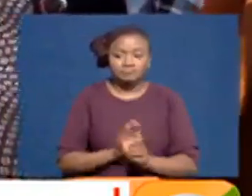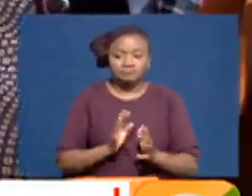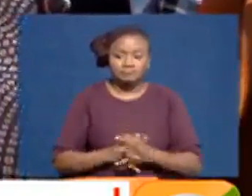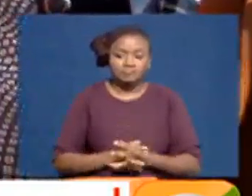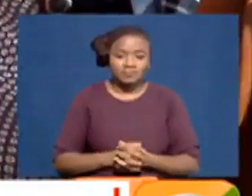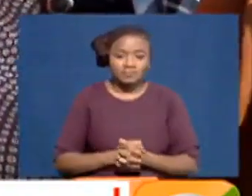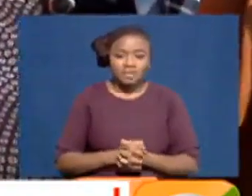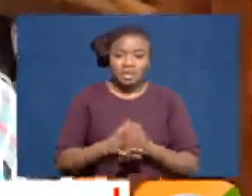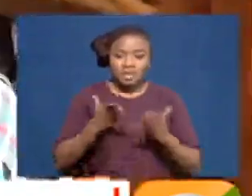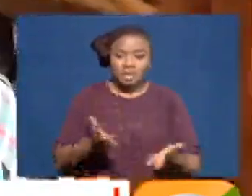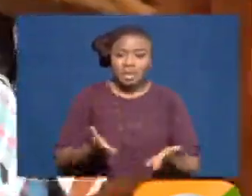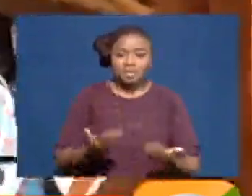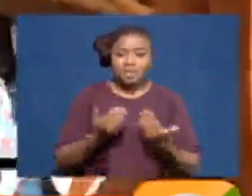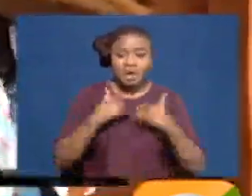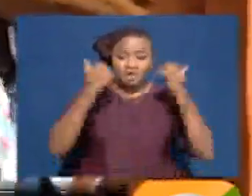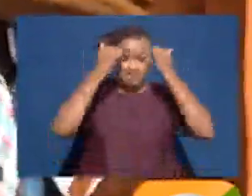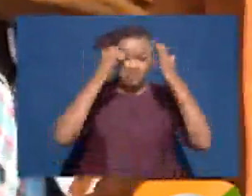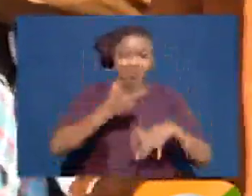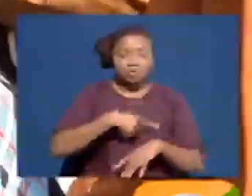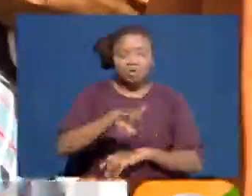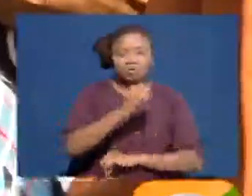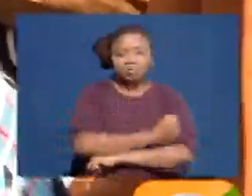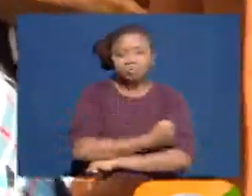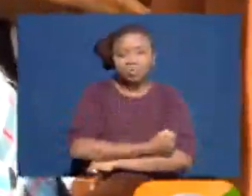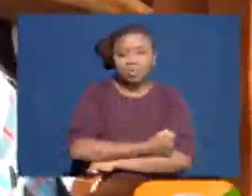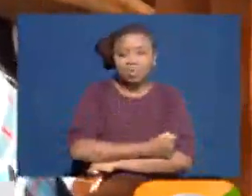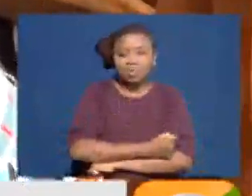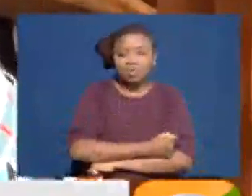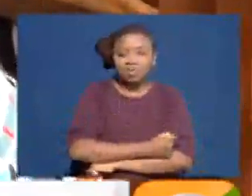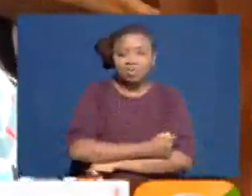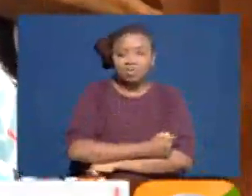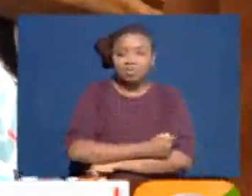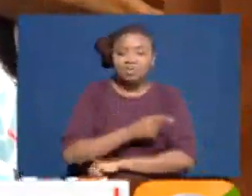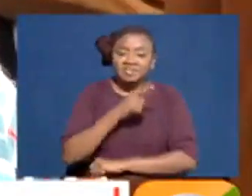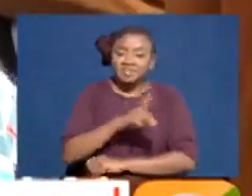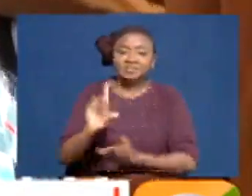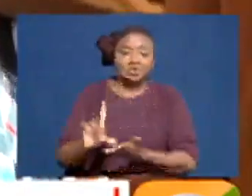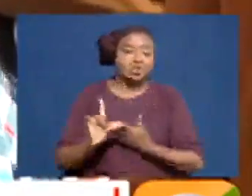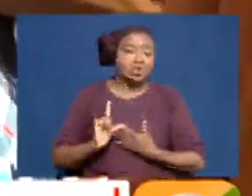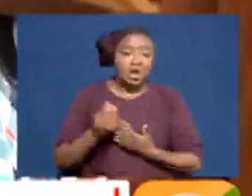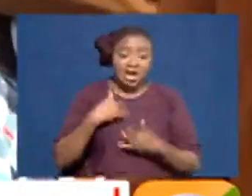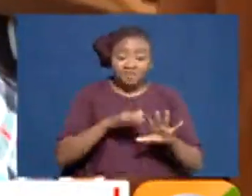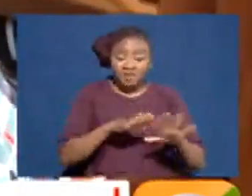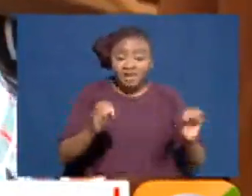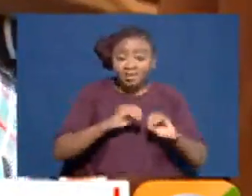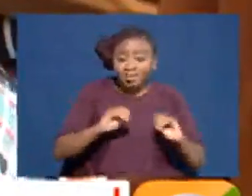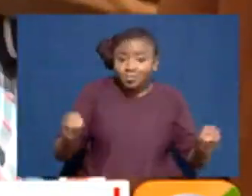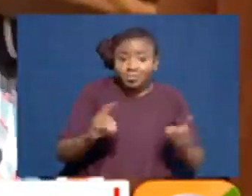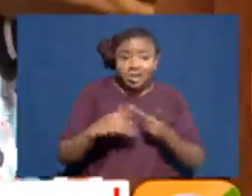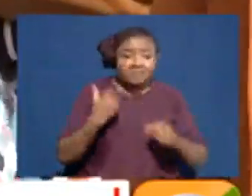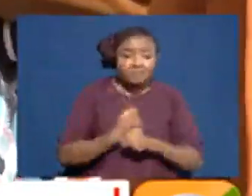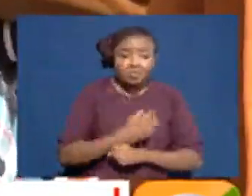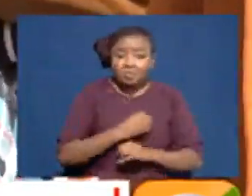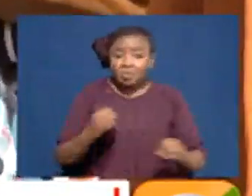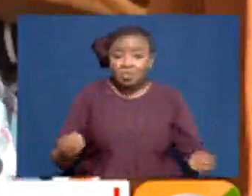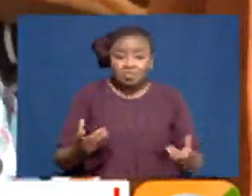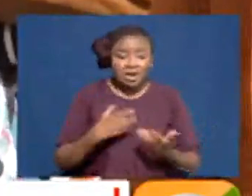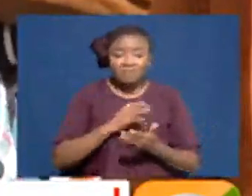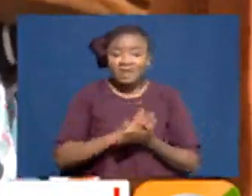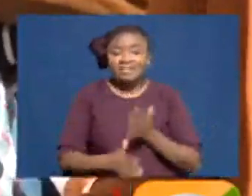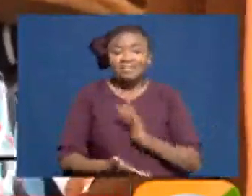watatu wanaenda shule. Mimi sina njia nyingine kwa maana ni loan nilikuwa najukua. Sina samba, sina kazi, sina chochote. Kitu